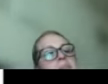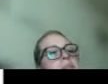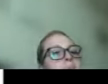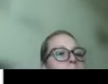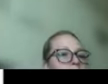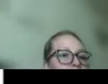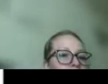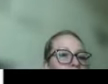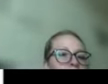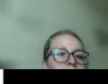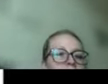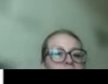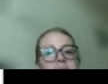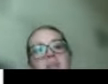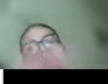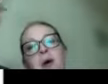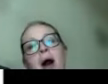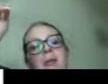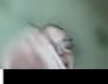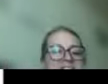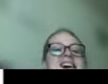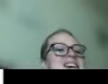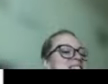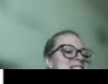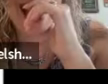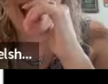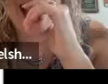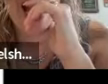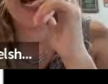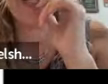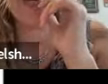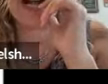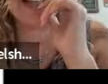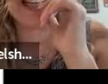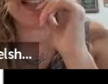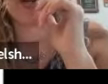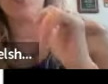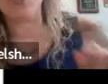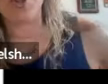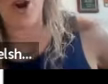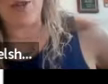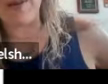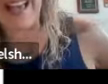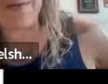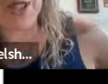21. Thank you. No All problem. right. You guys get the gold star, the platinum